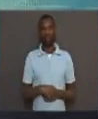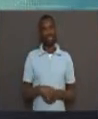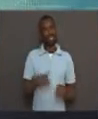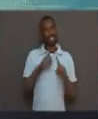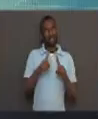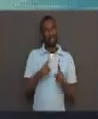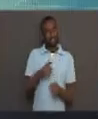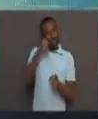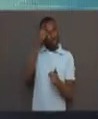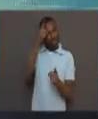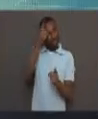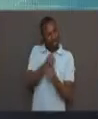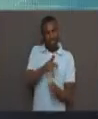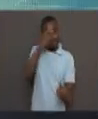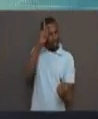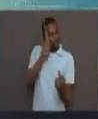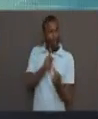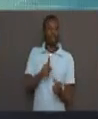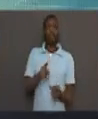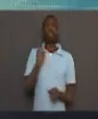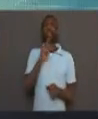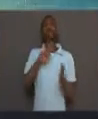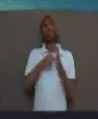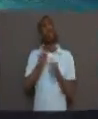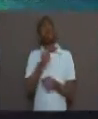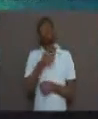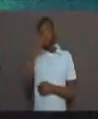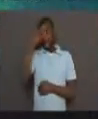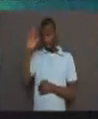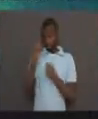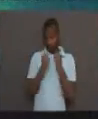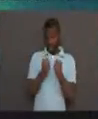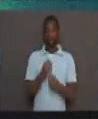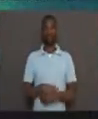be sure exactly what it means.